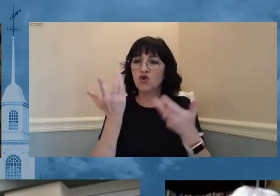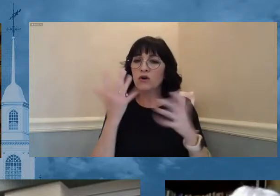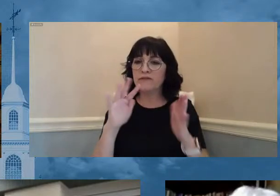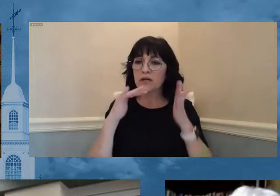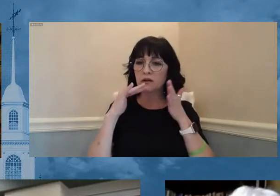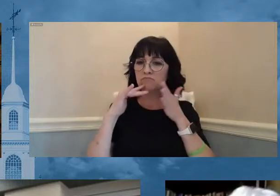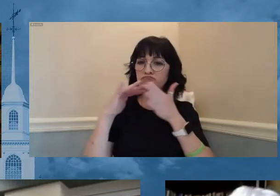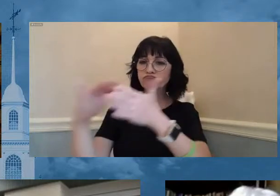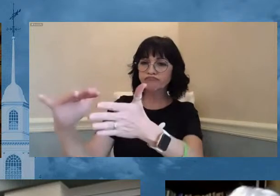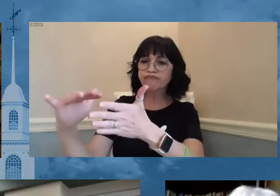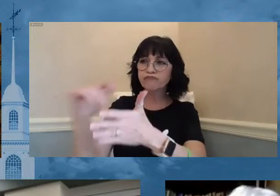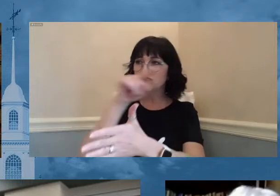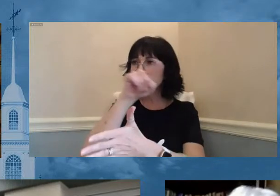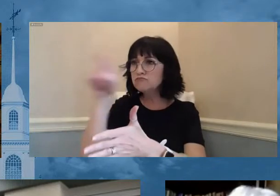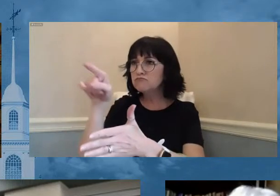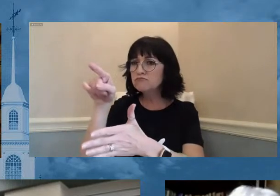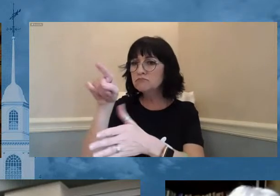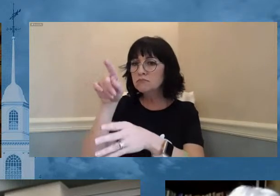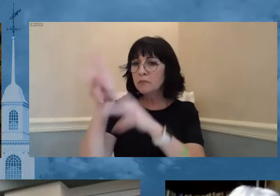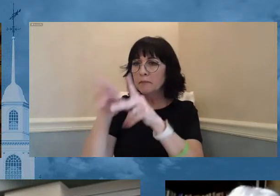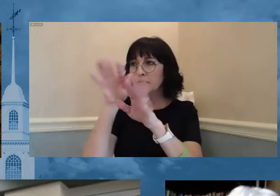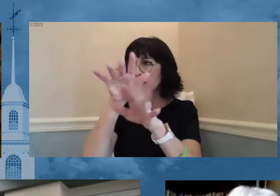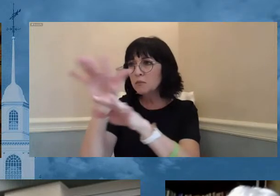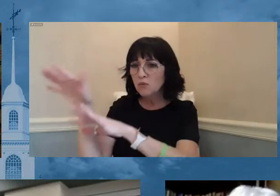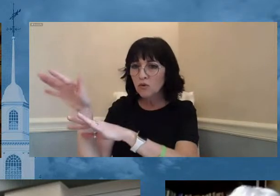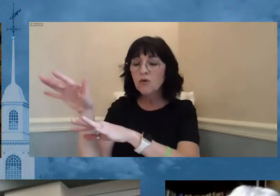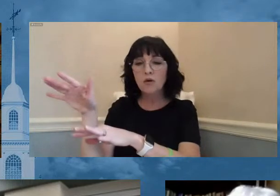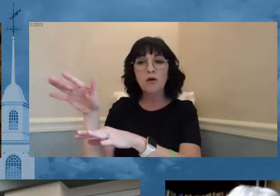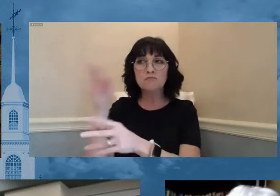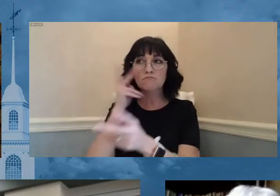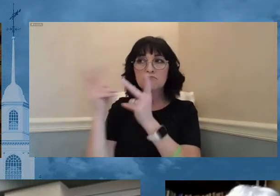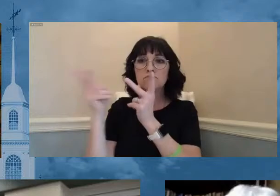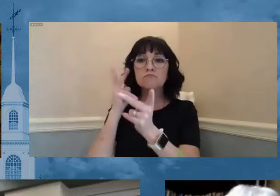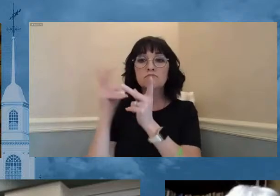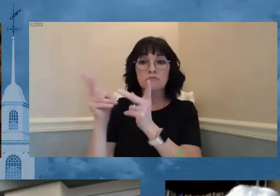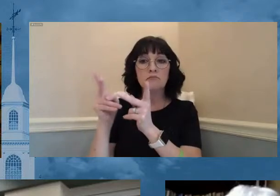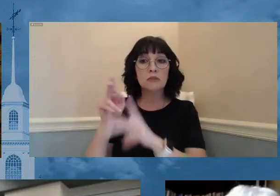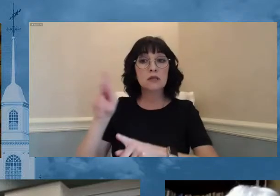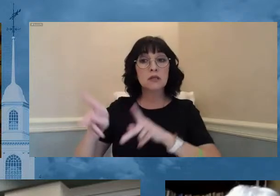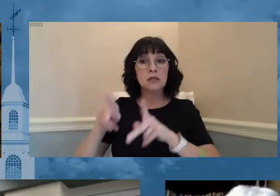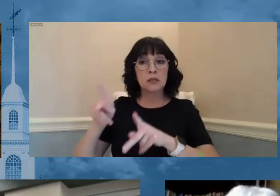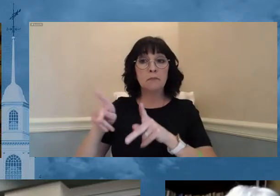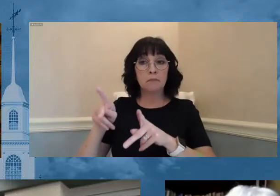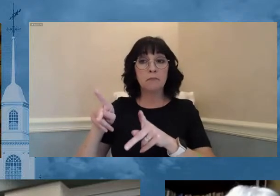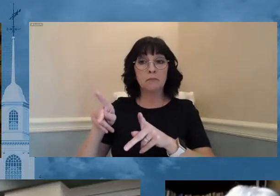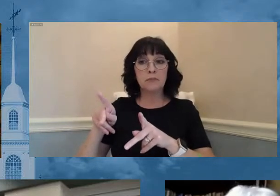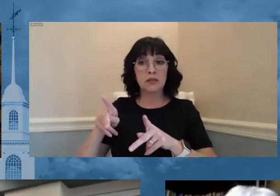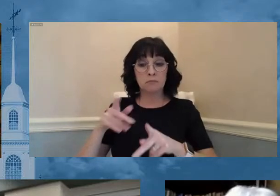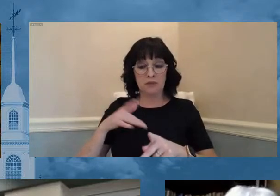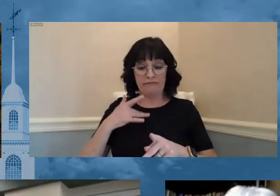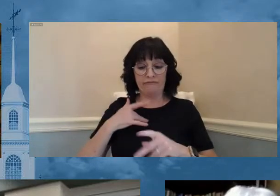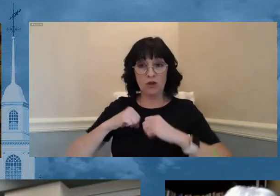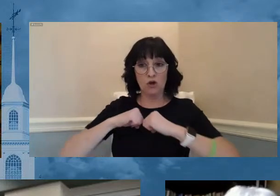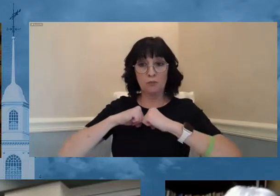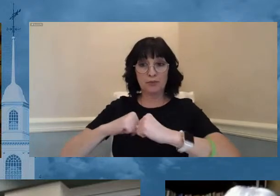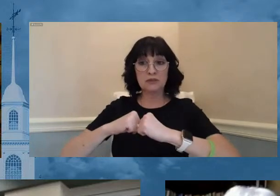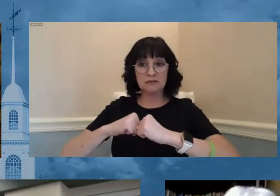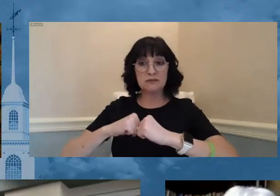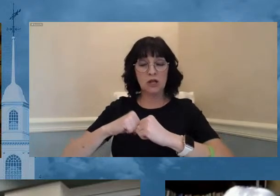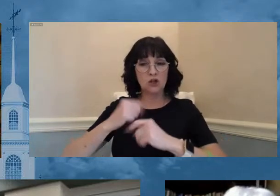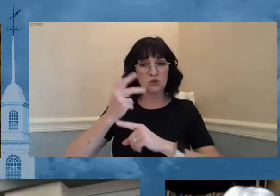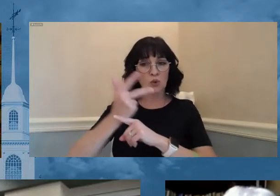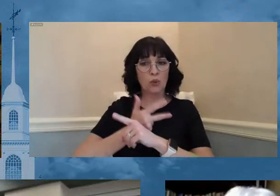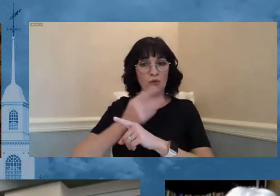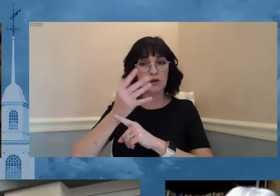Their protection is certainly lasting at least a good 3 to 4 months. But since they're pretty new